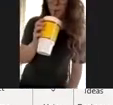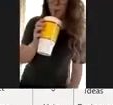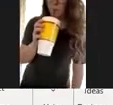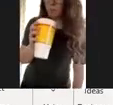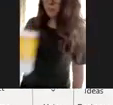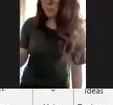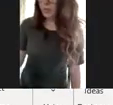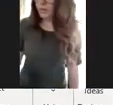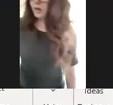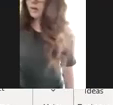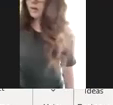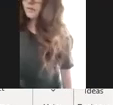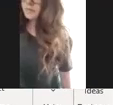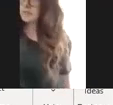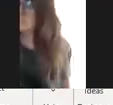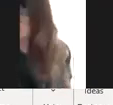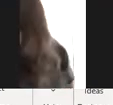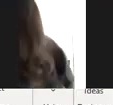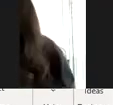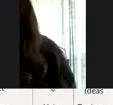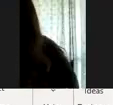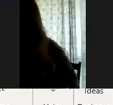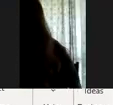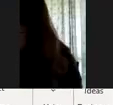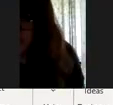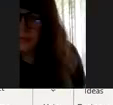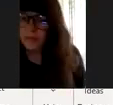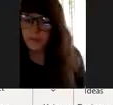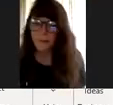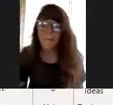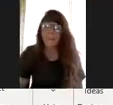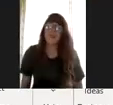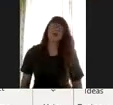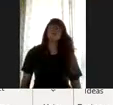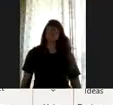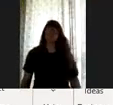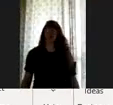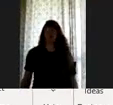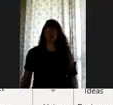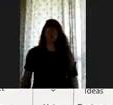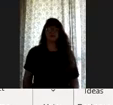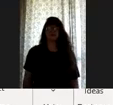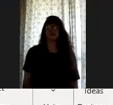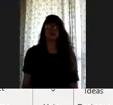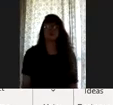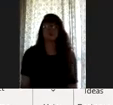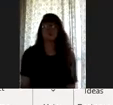is the Christian hope? And why does it say the glory of God? What's that about?